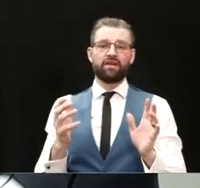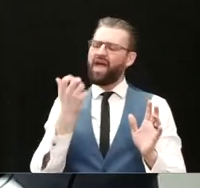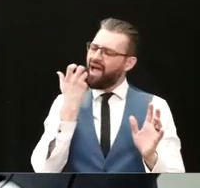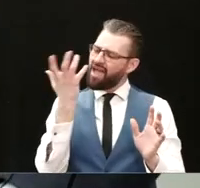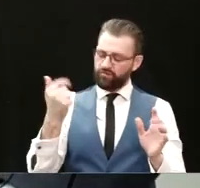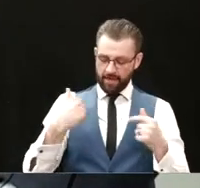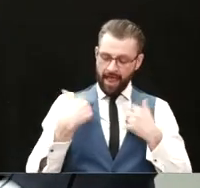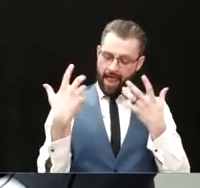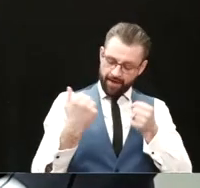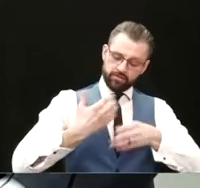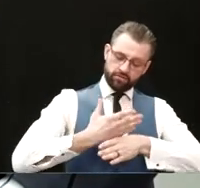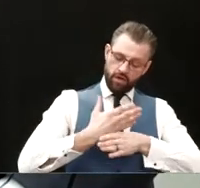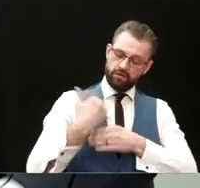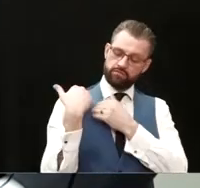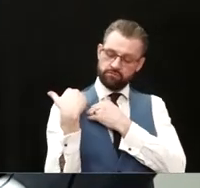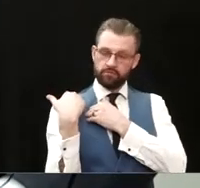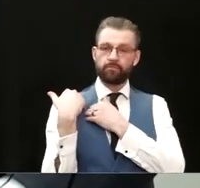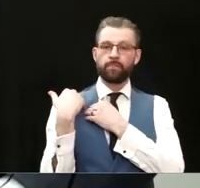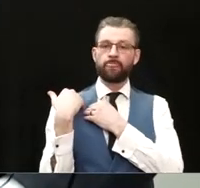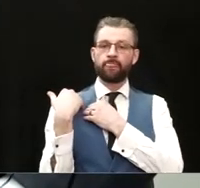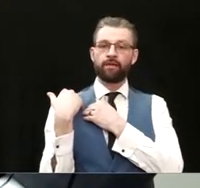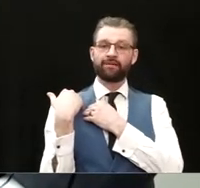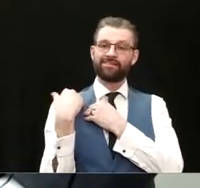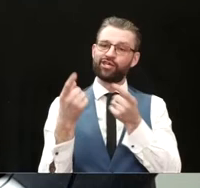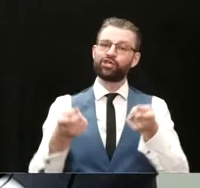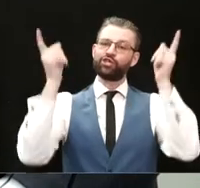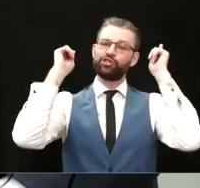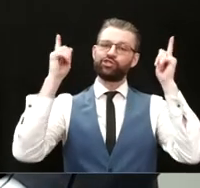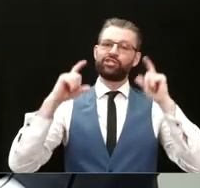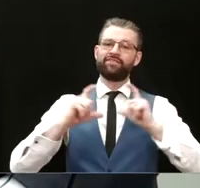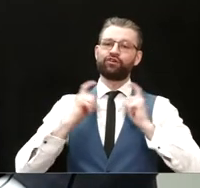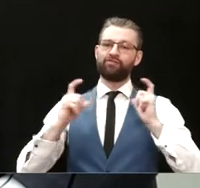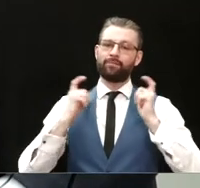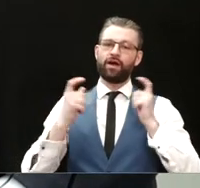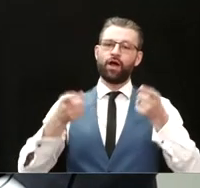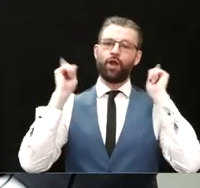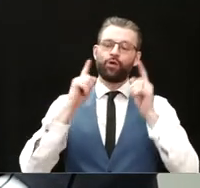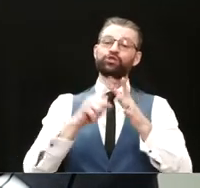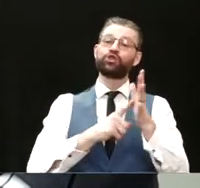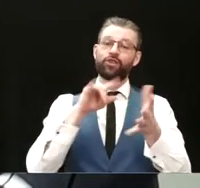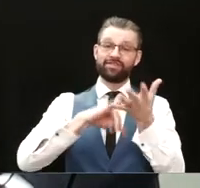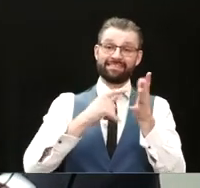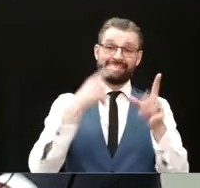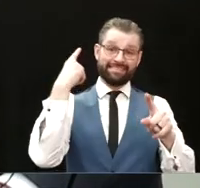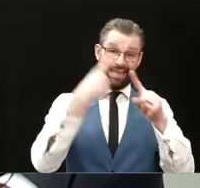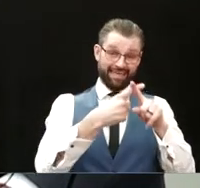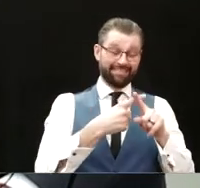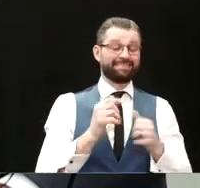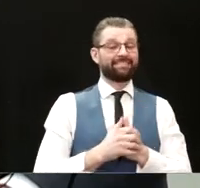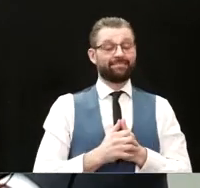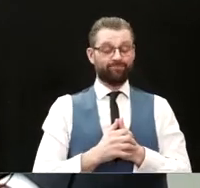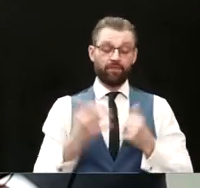have a task. To paraphrase the late chief rabbi, Lord Jonathan Sacks, we have work to